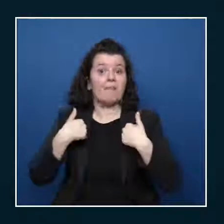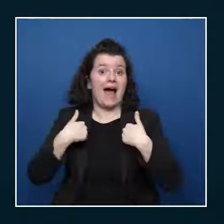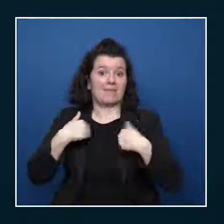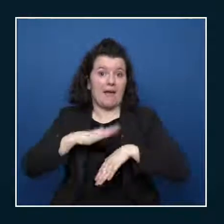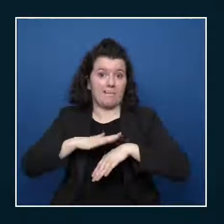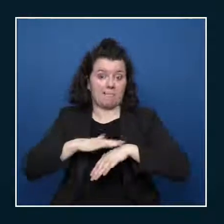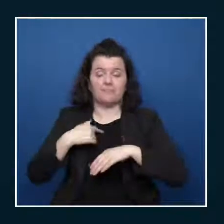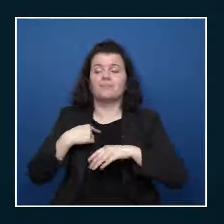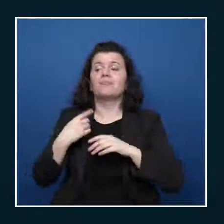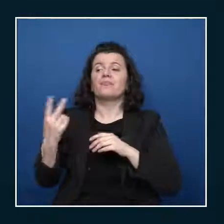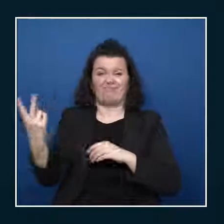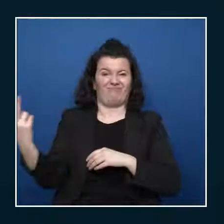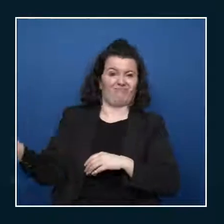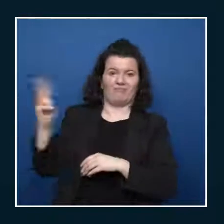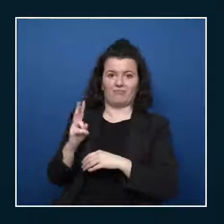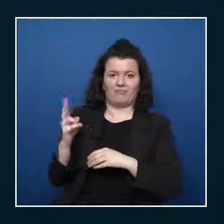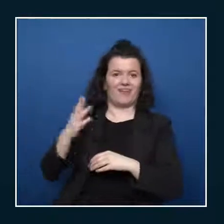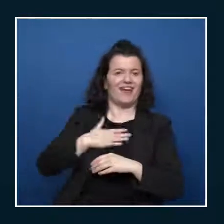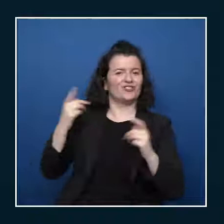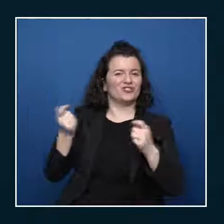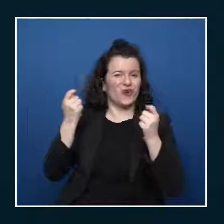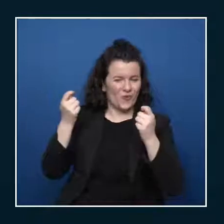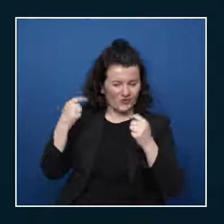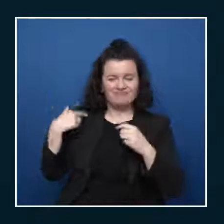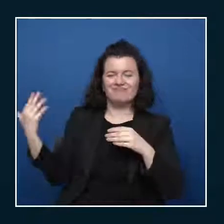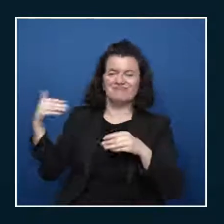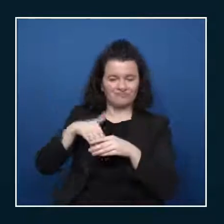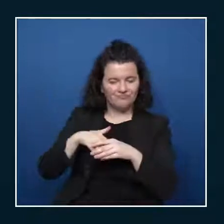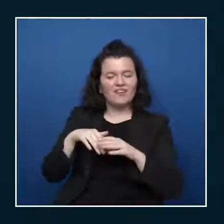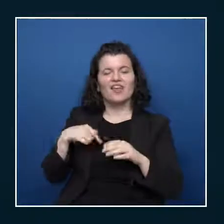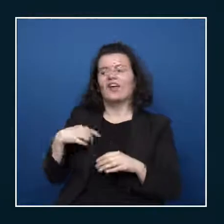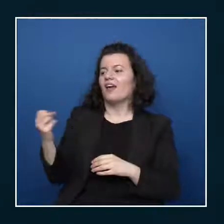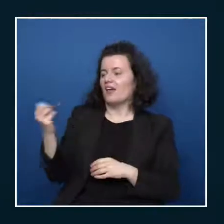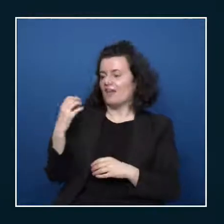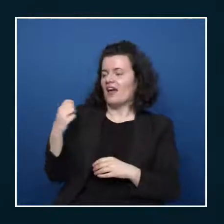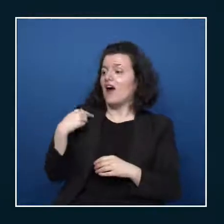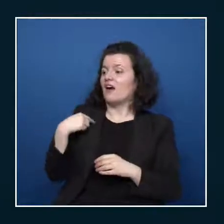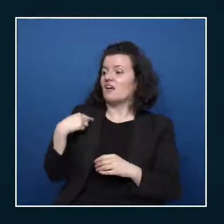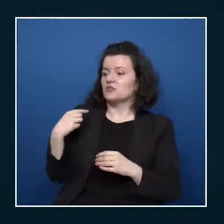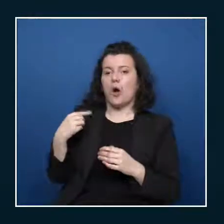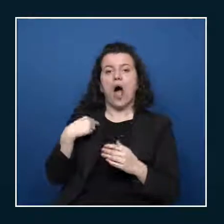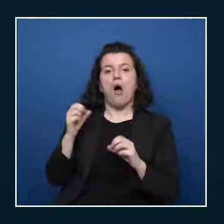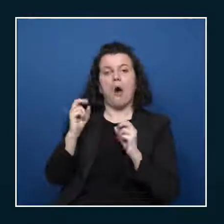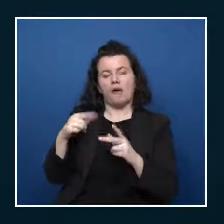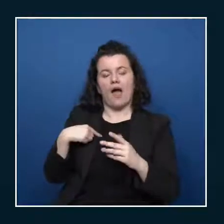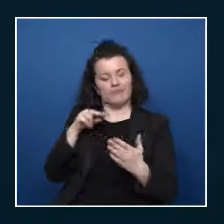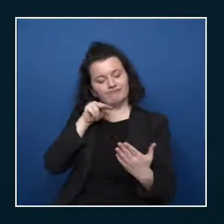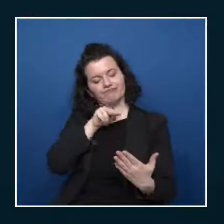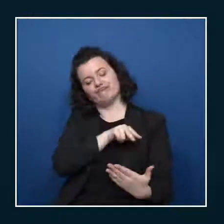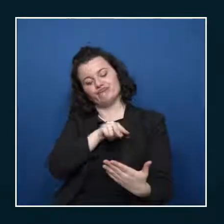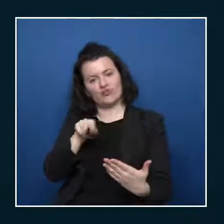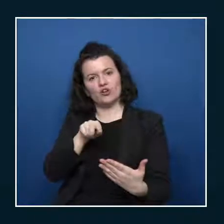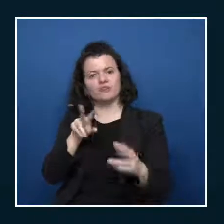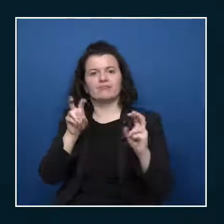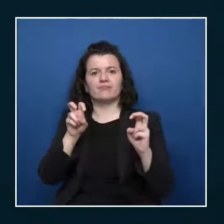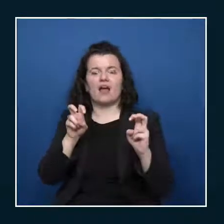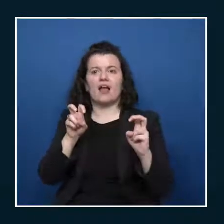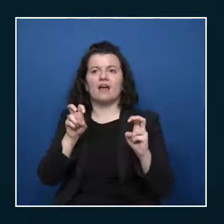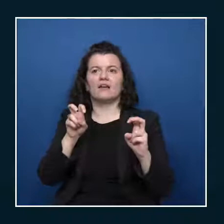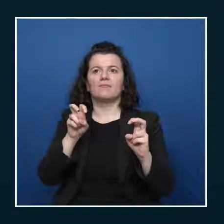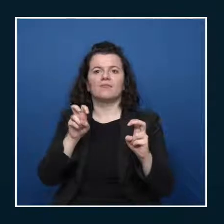the ones that she was like, "Oh, look at this!" And so I went and looked at it. It looks like it's like a hardware development